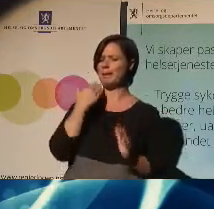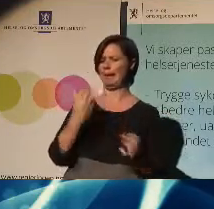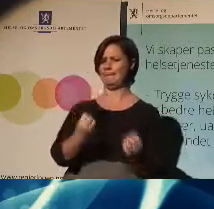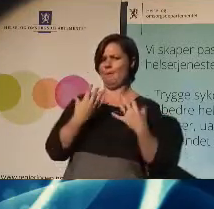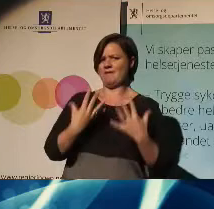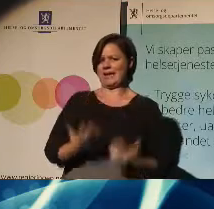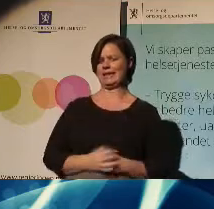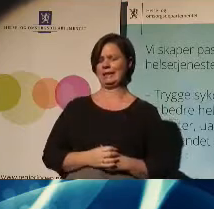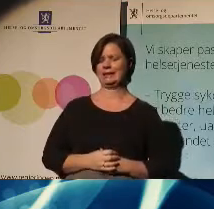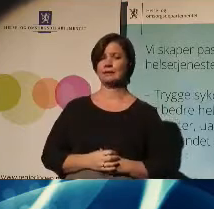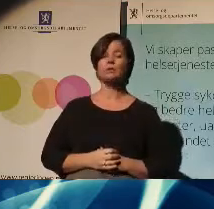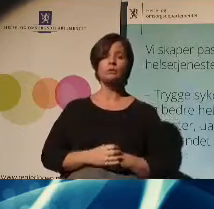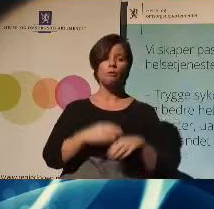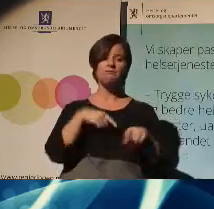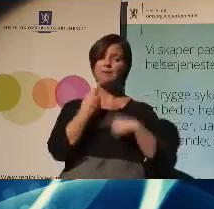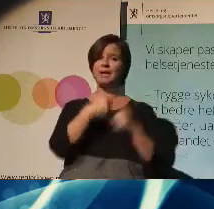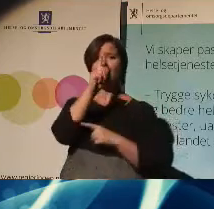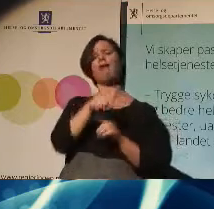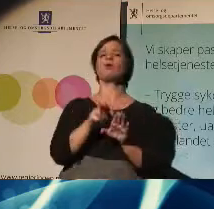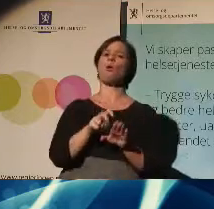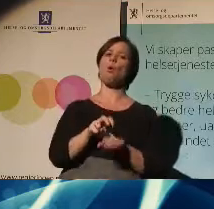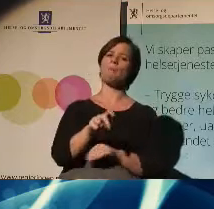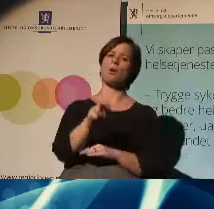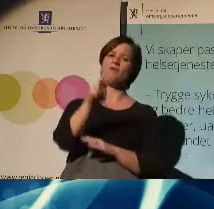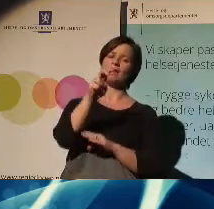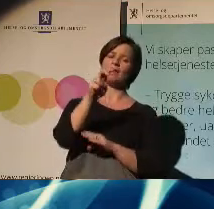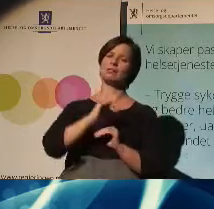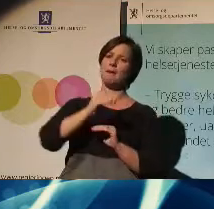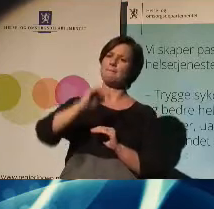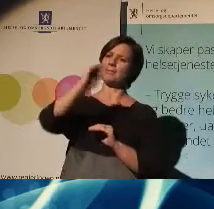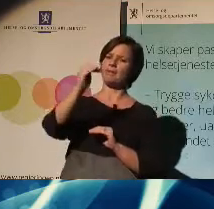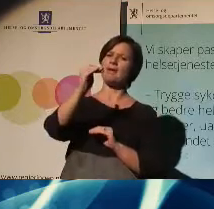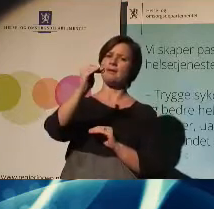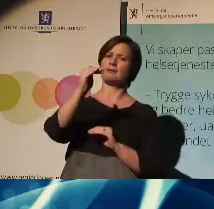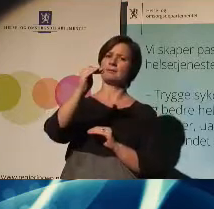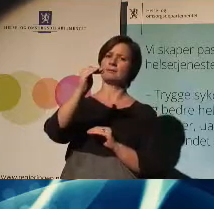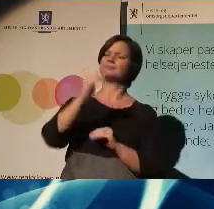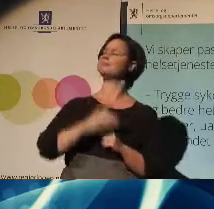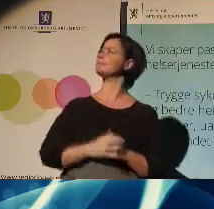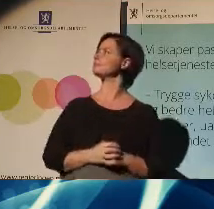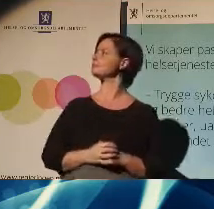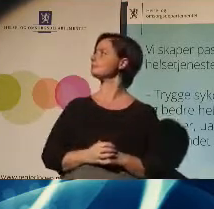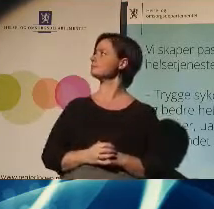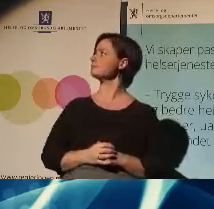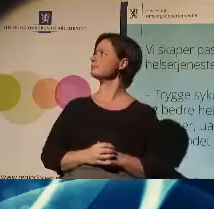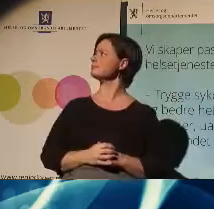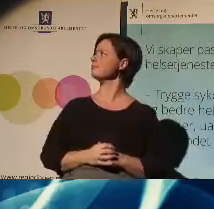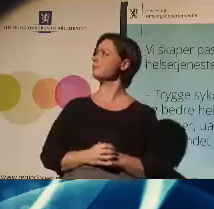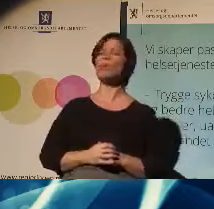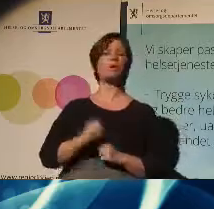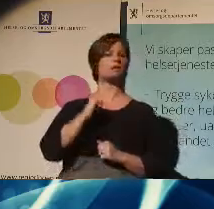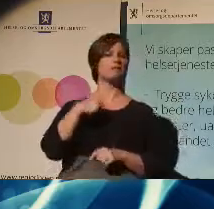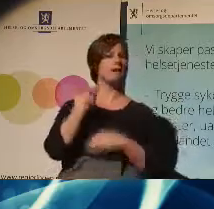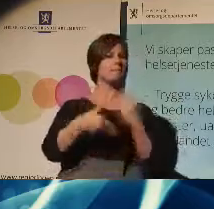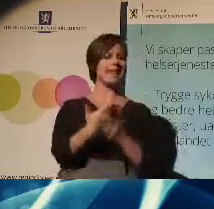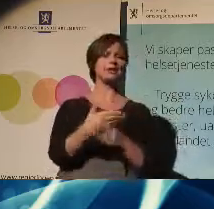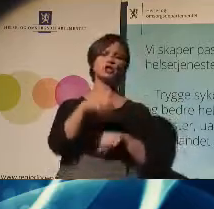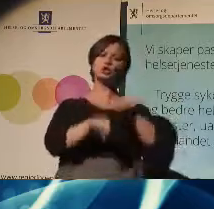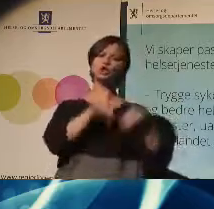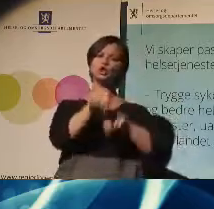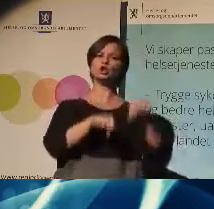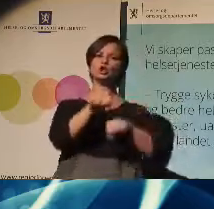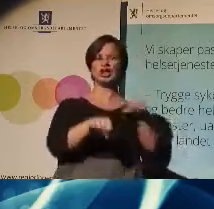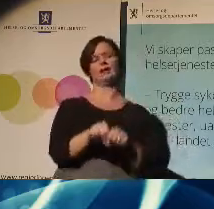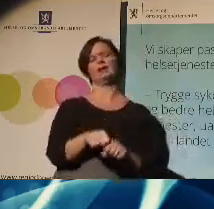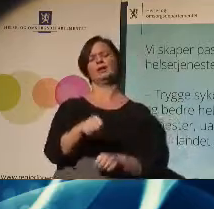He can still climb stairs, which we now know is a very consistent observation. It'll come back in a minute. And he can still ride a bicycle. As you know, all people